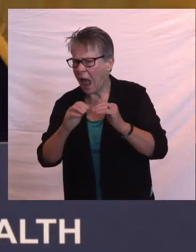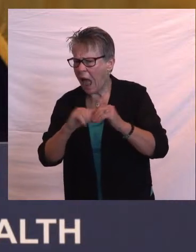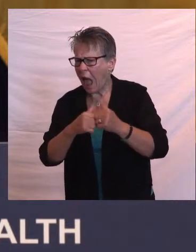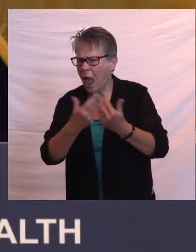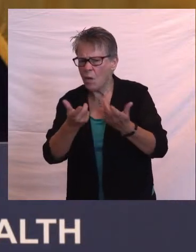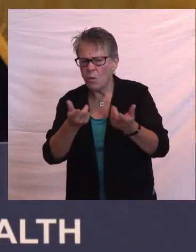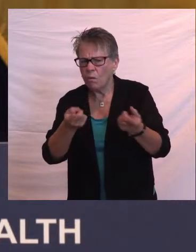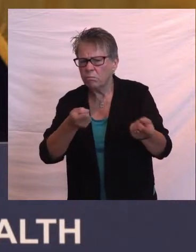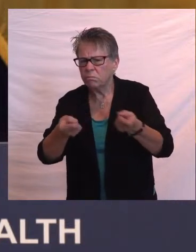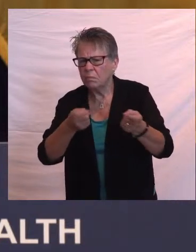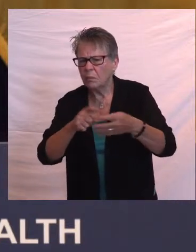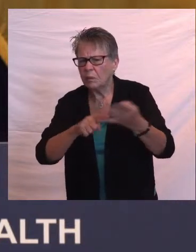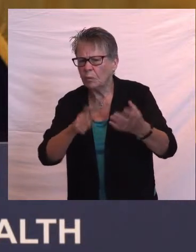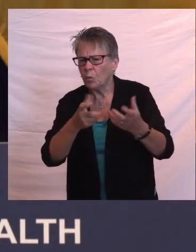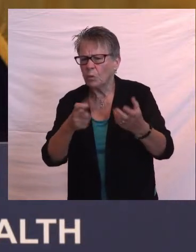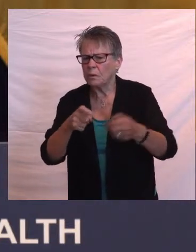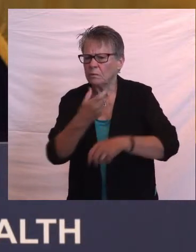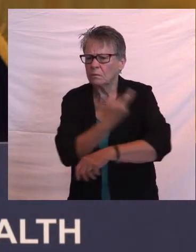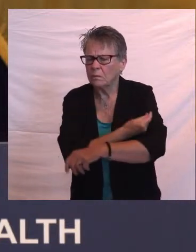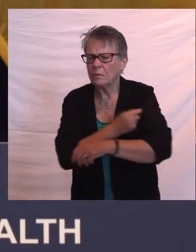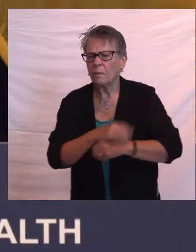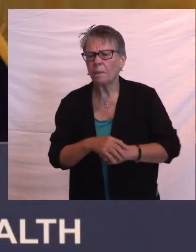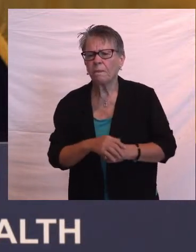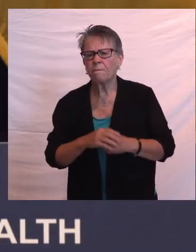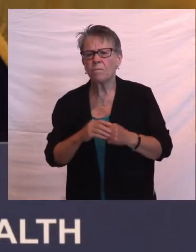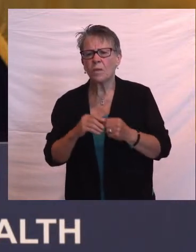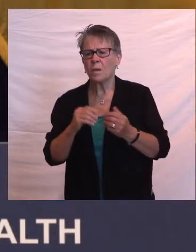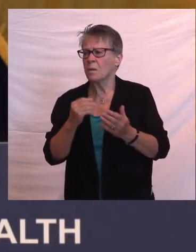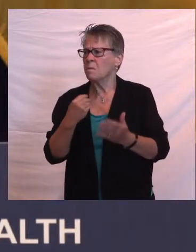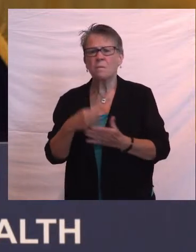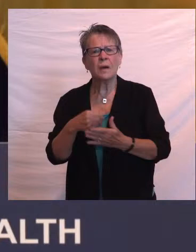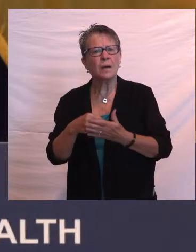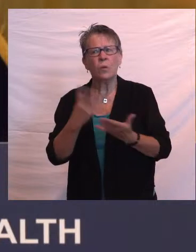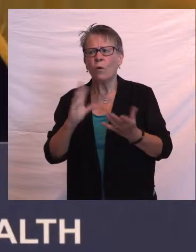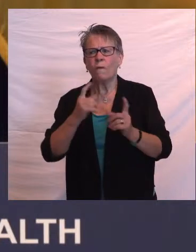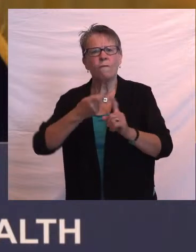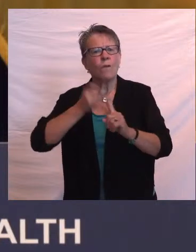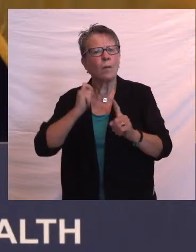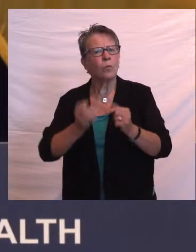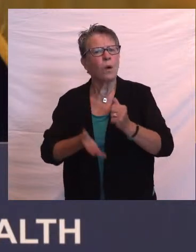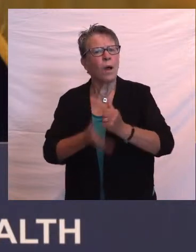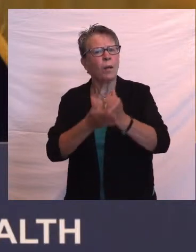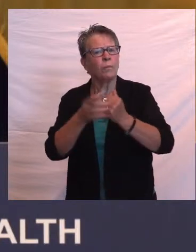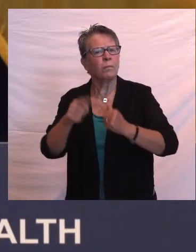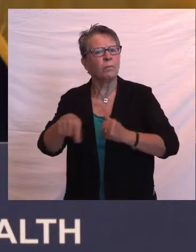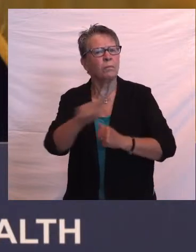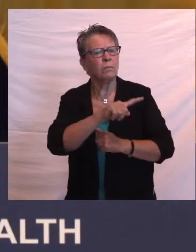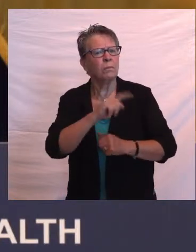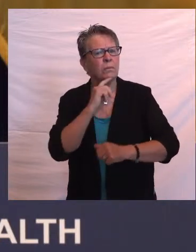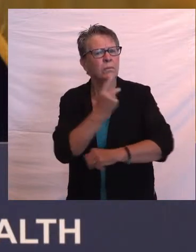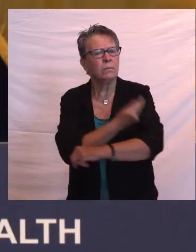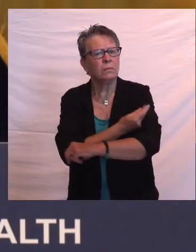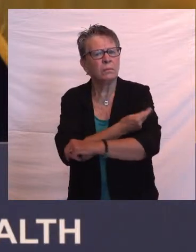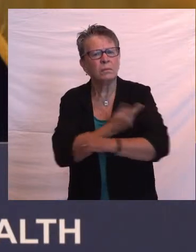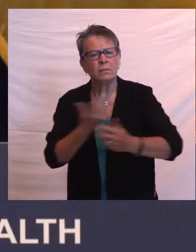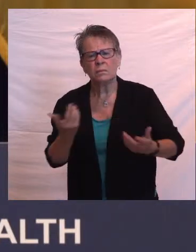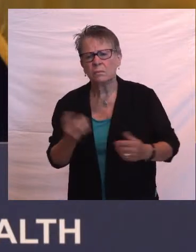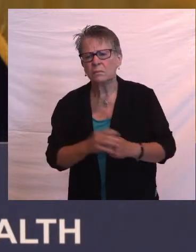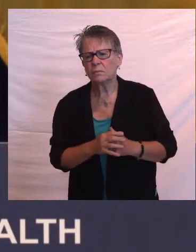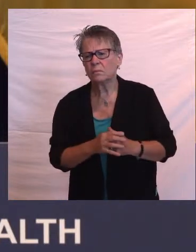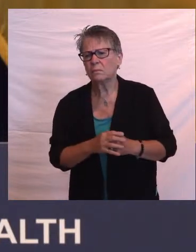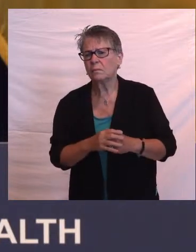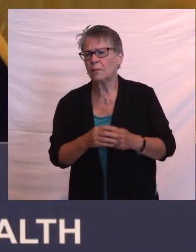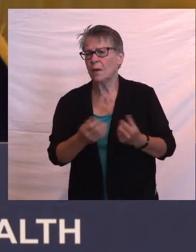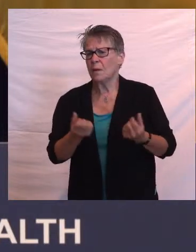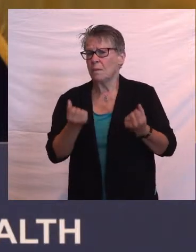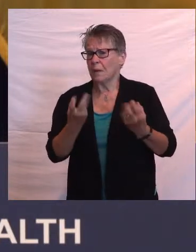out? Does it take effect immediately? And from Carly from Politico, hundreds of kids are still without transportation to school. How many districts